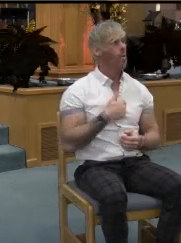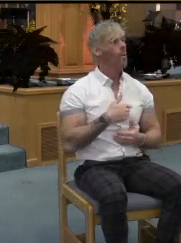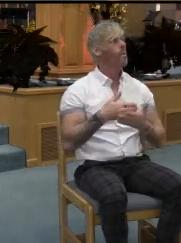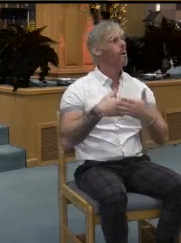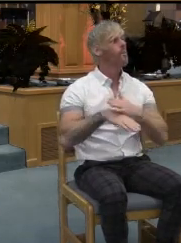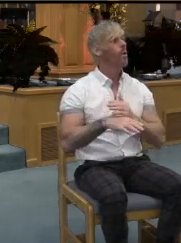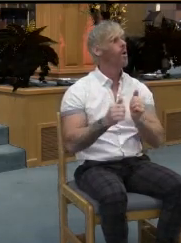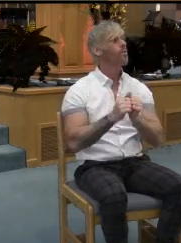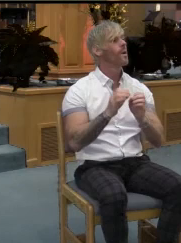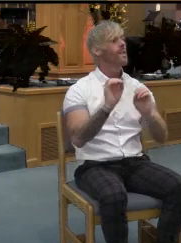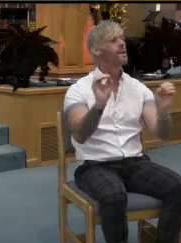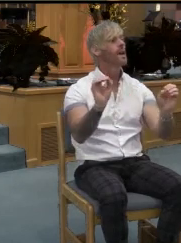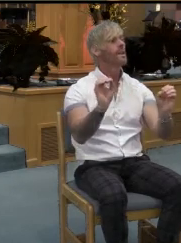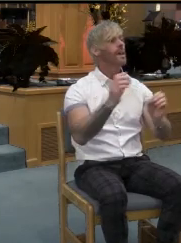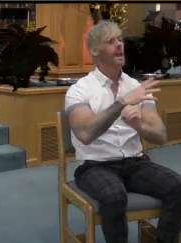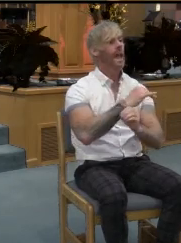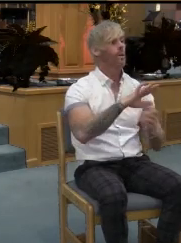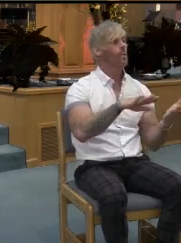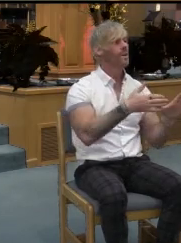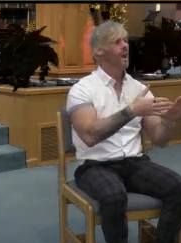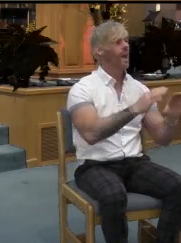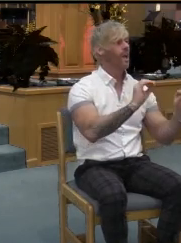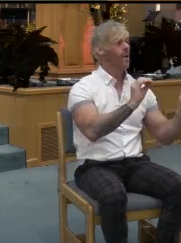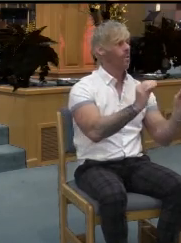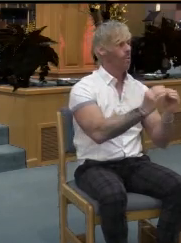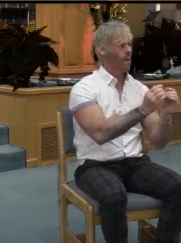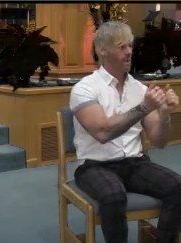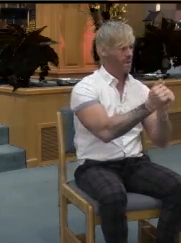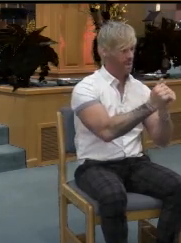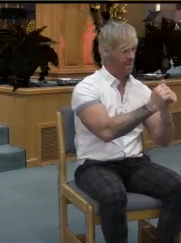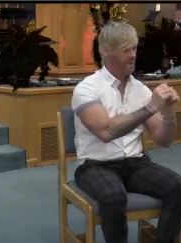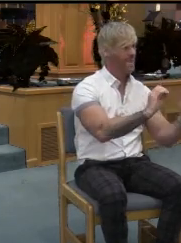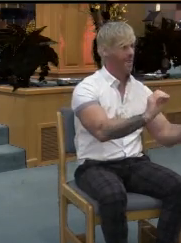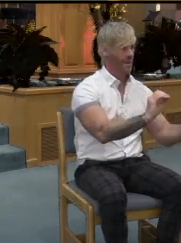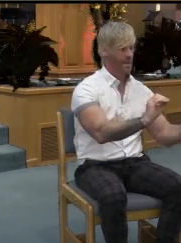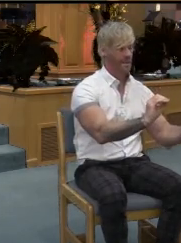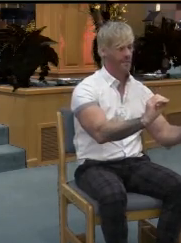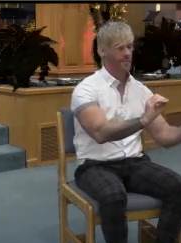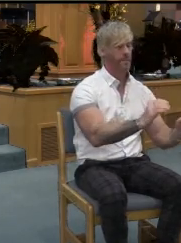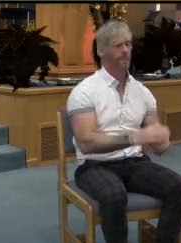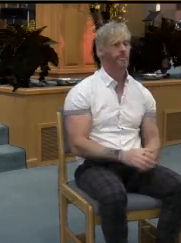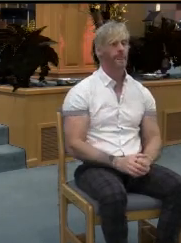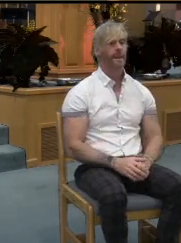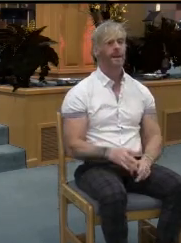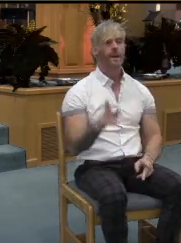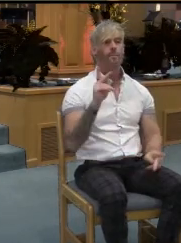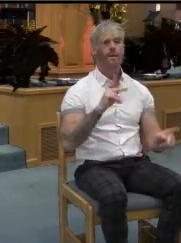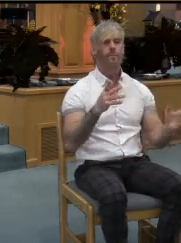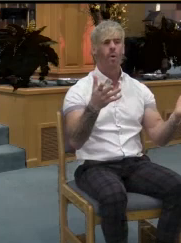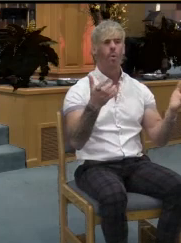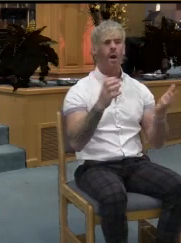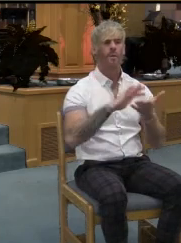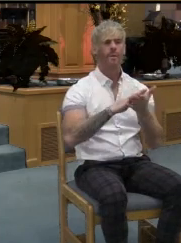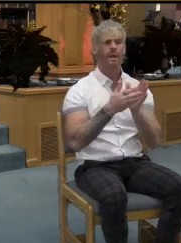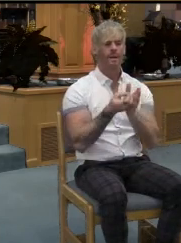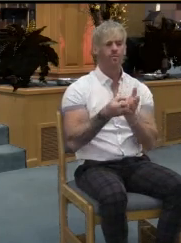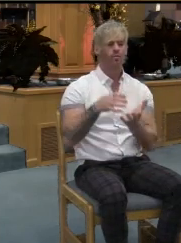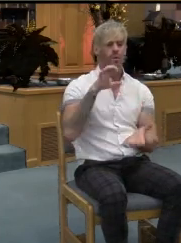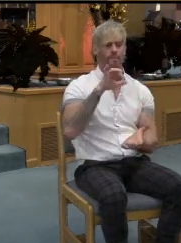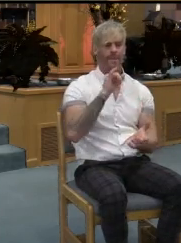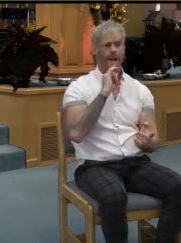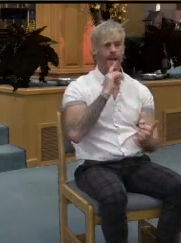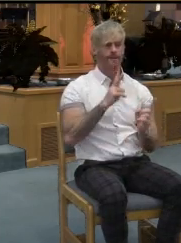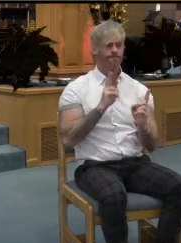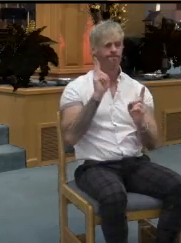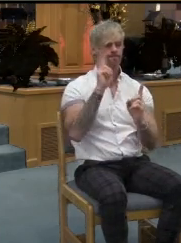out. But if we have food and clothing, we will be content with these. But those who want to be rich fall into temptation, a trap, and many foolish